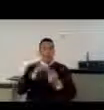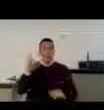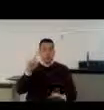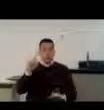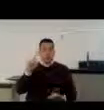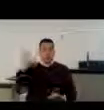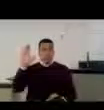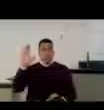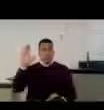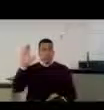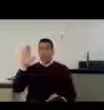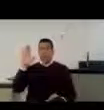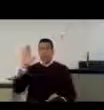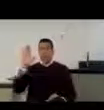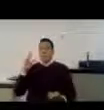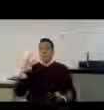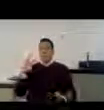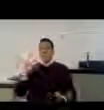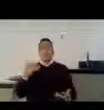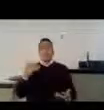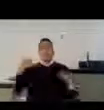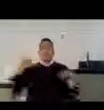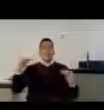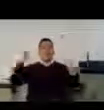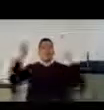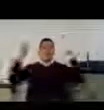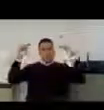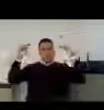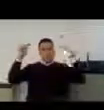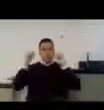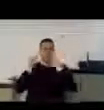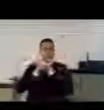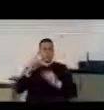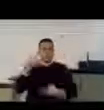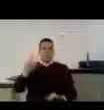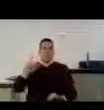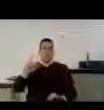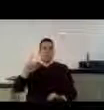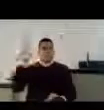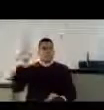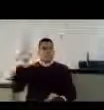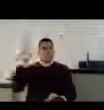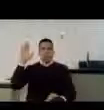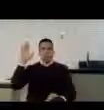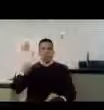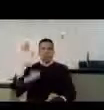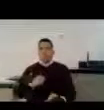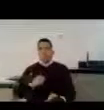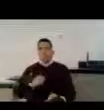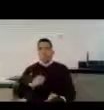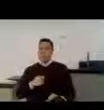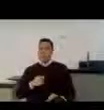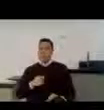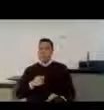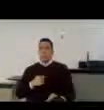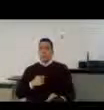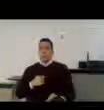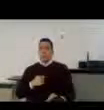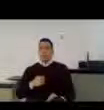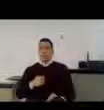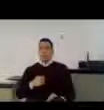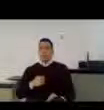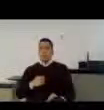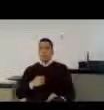disability? And how many of you have an adult child with a disability? Okay,